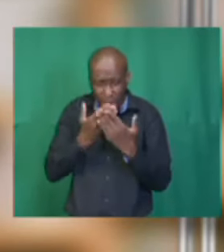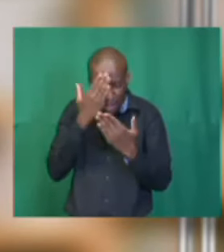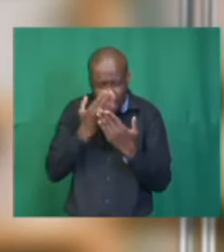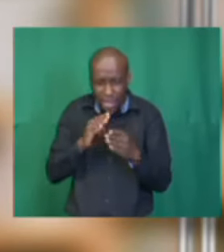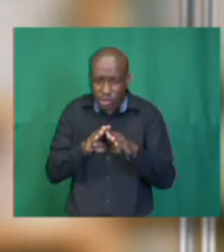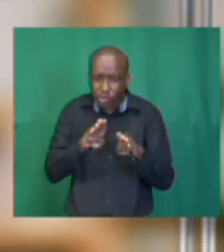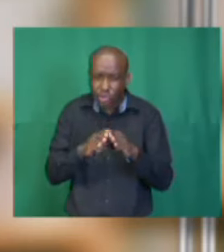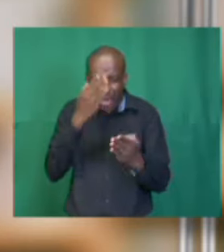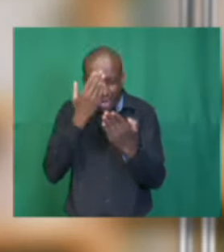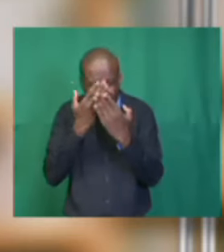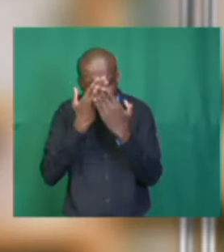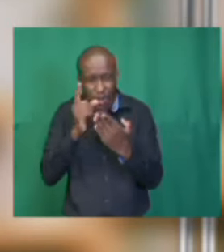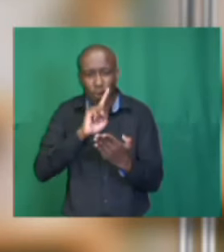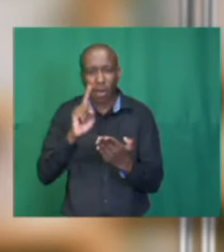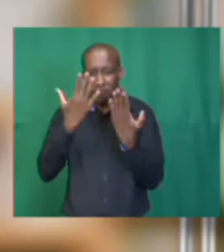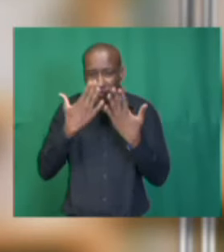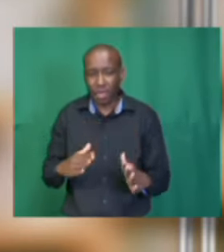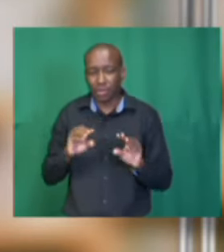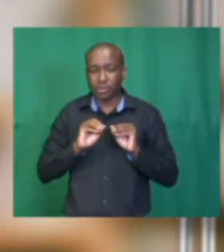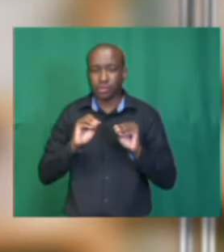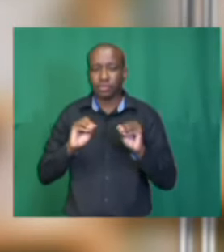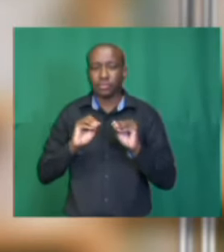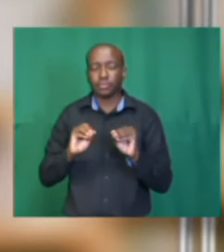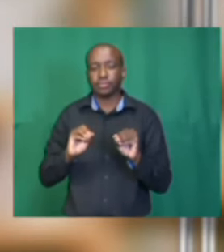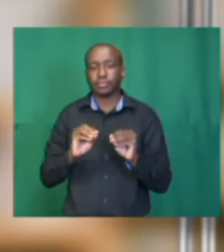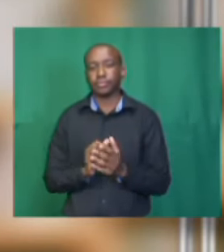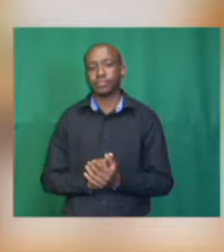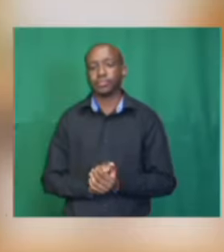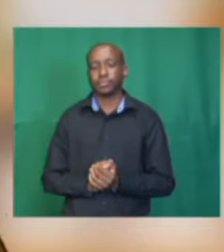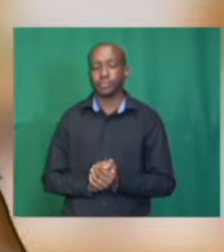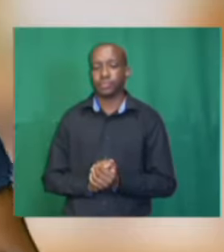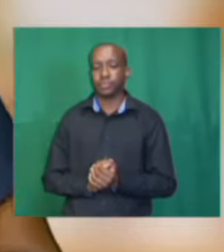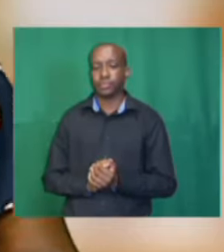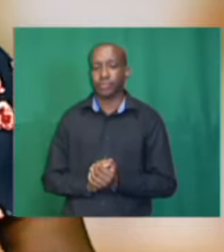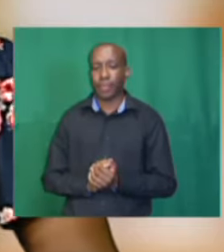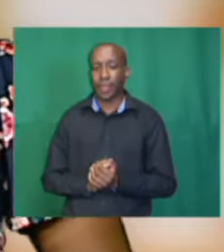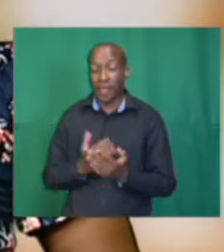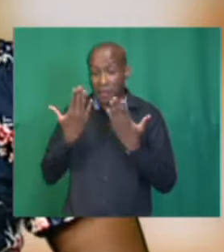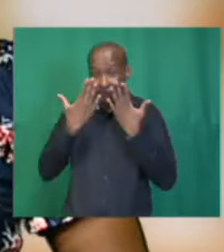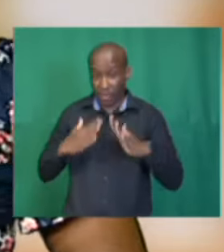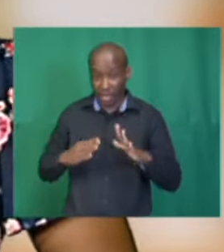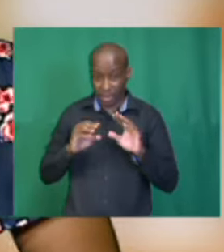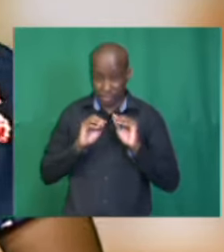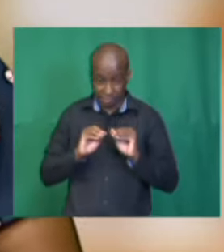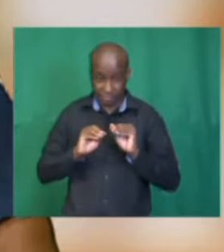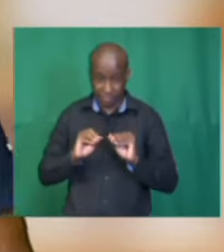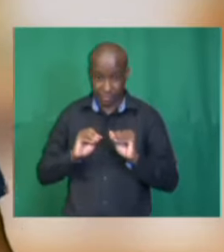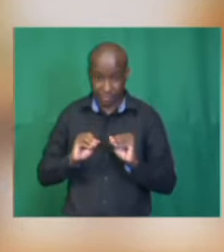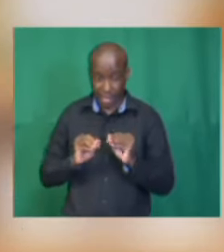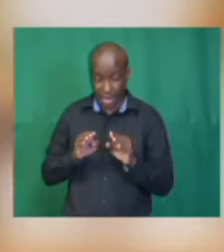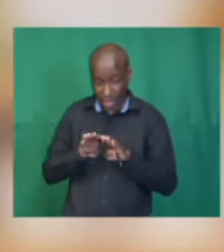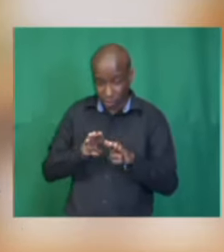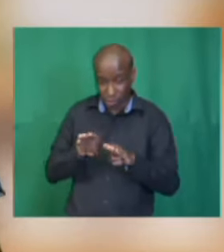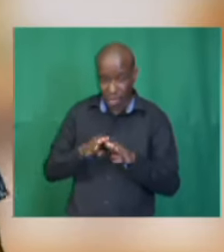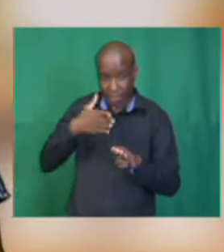have learned by the end of the lesson? What are your objectives? By the end of this lesson, the learners should be able to